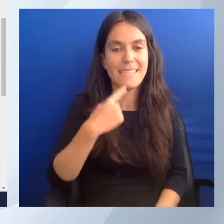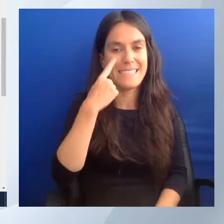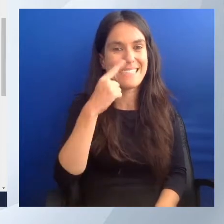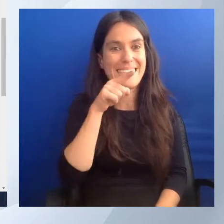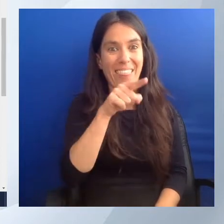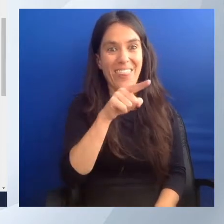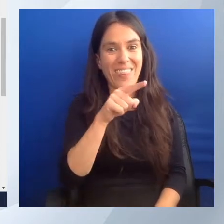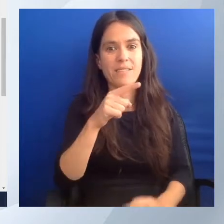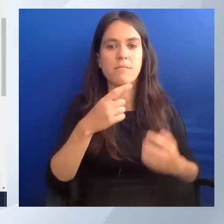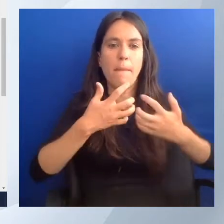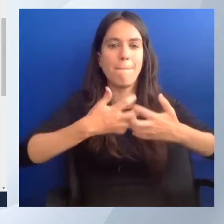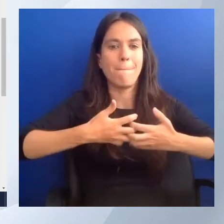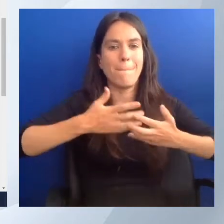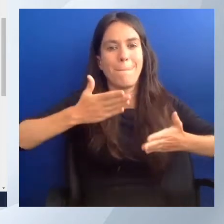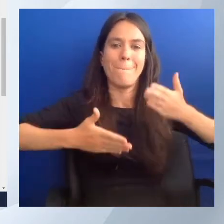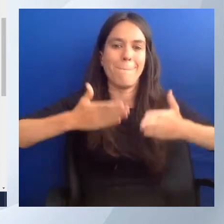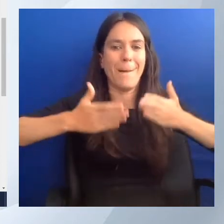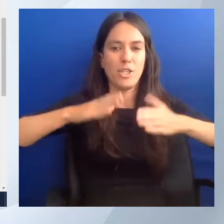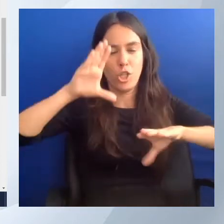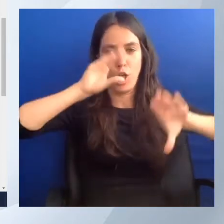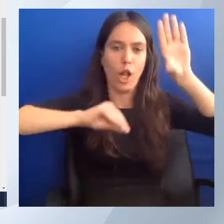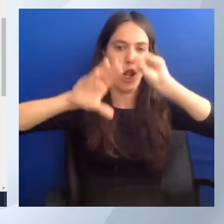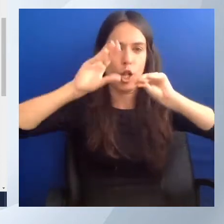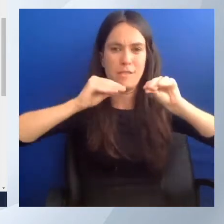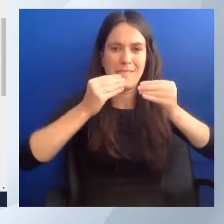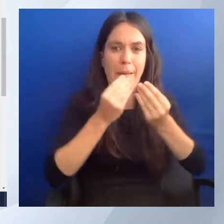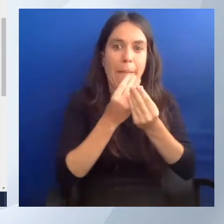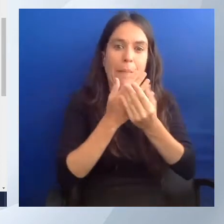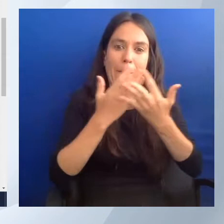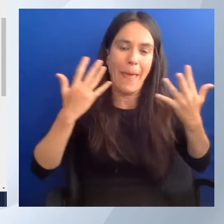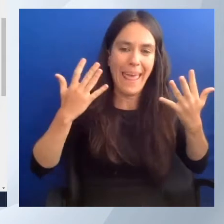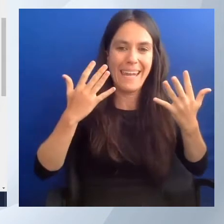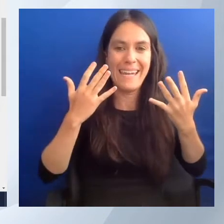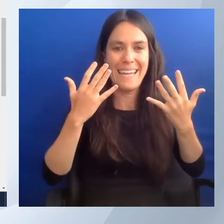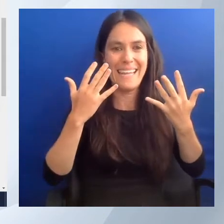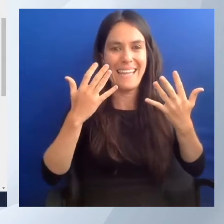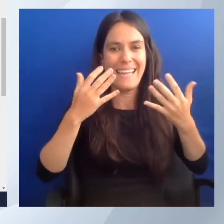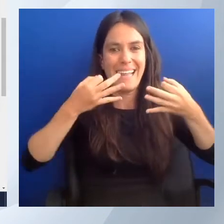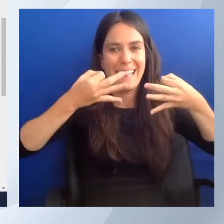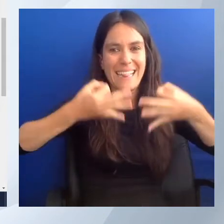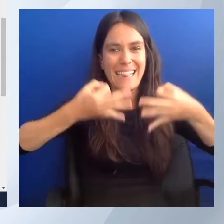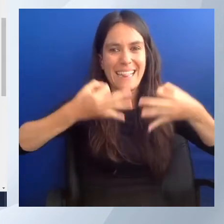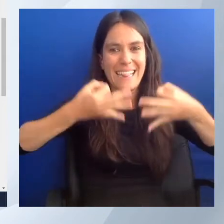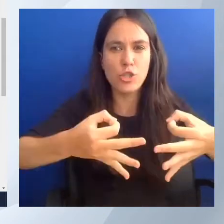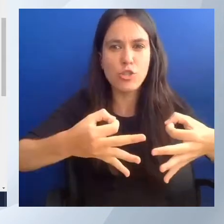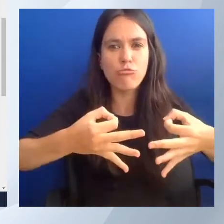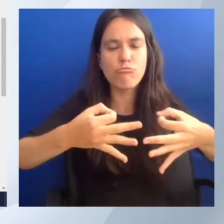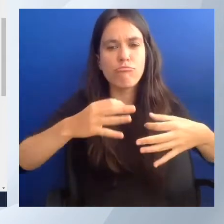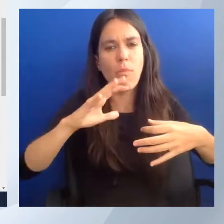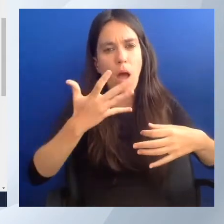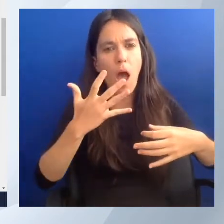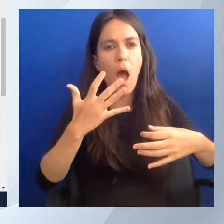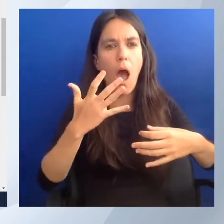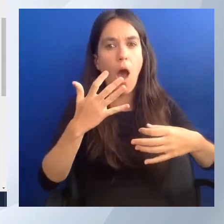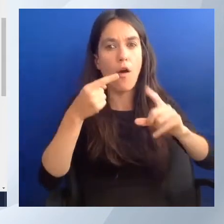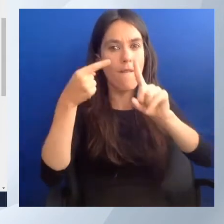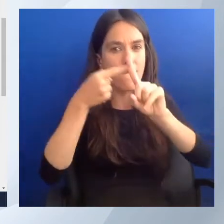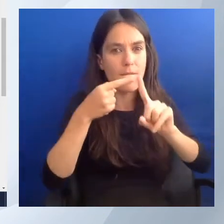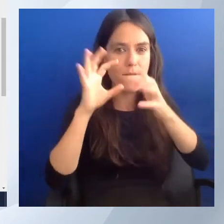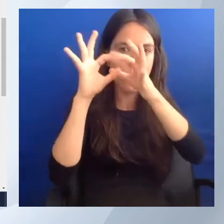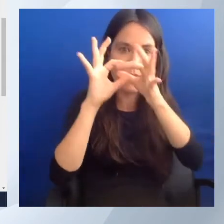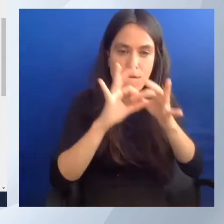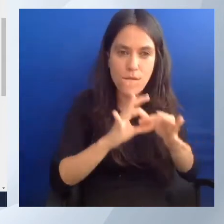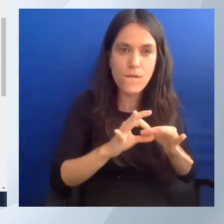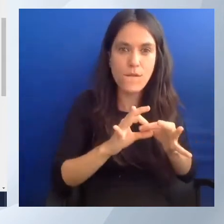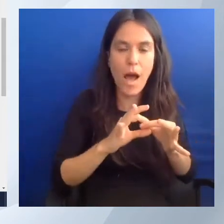that allows me to generate hundreds of decision trees that account for every single value for every property that I have